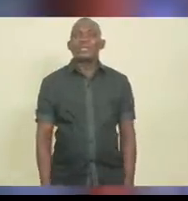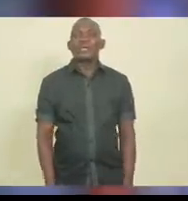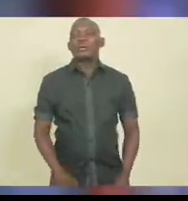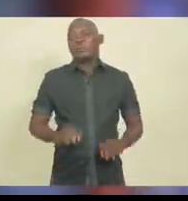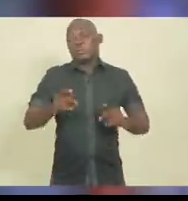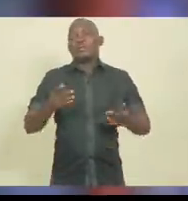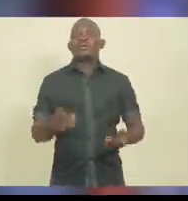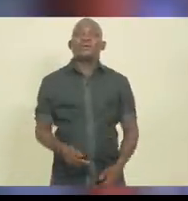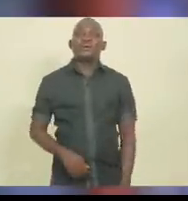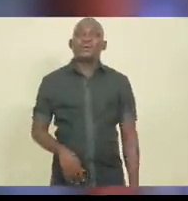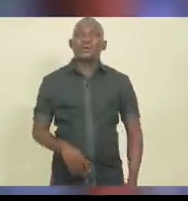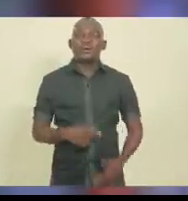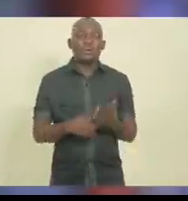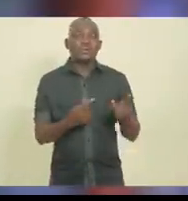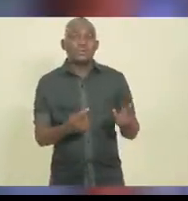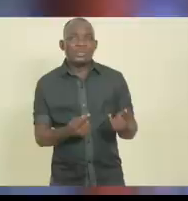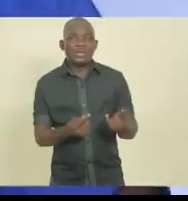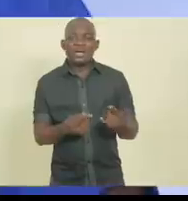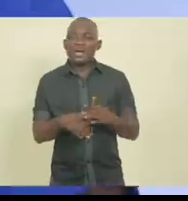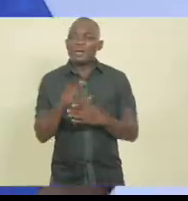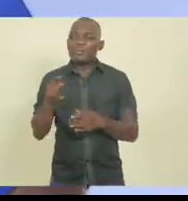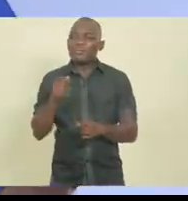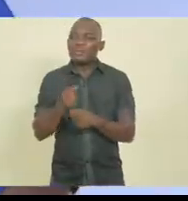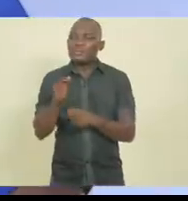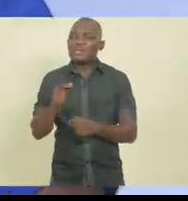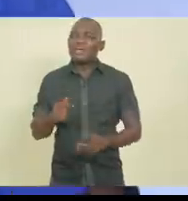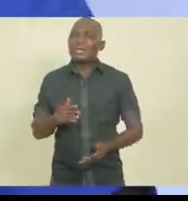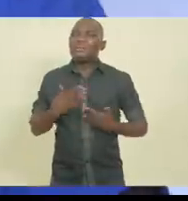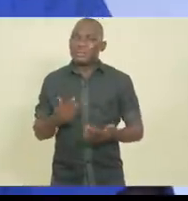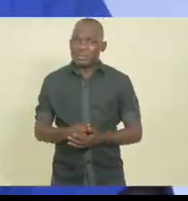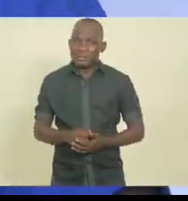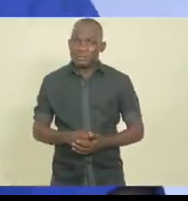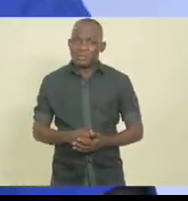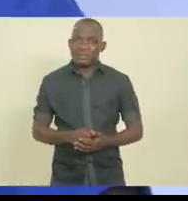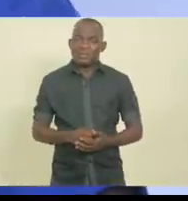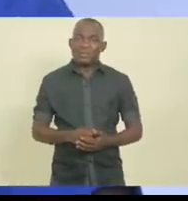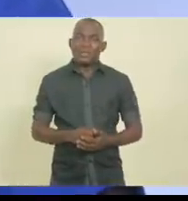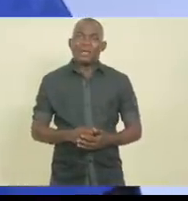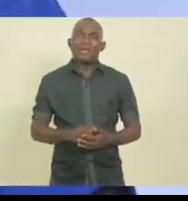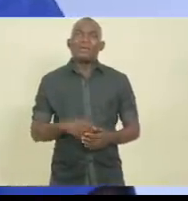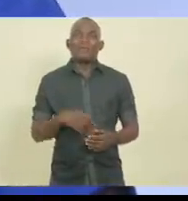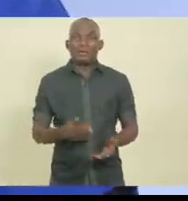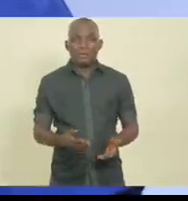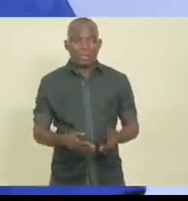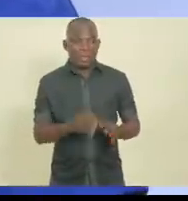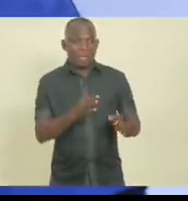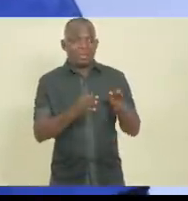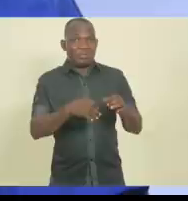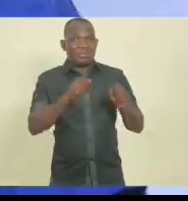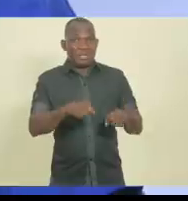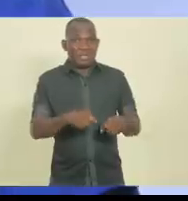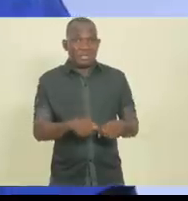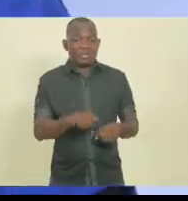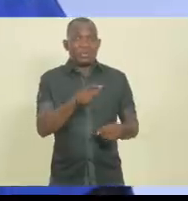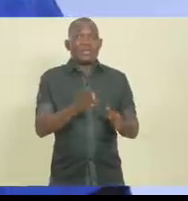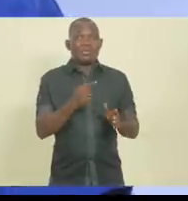Anyway, what can I do to make up for this? You know I'm a first class graduate of accounting. If possible, would